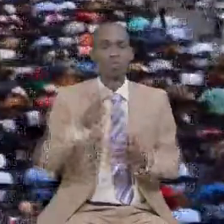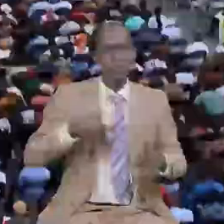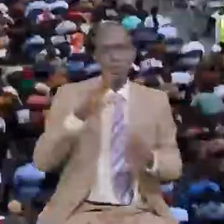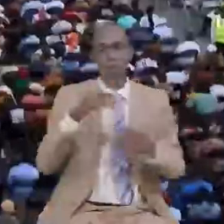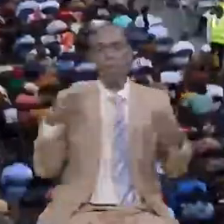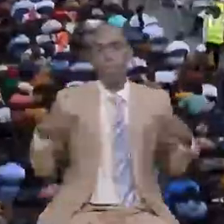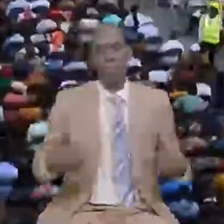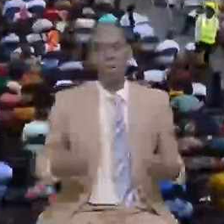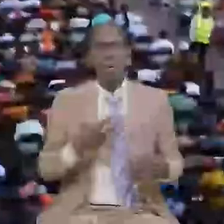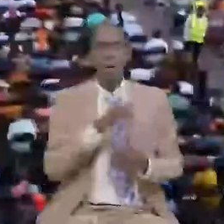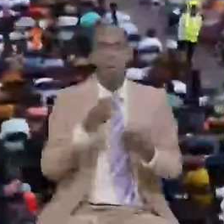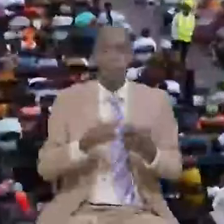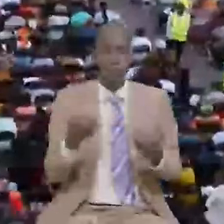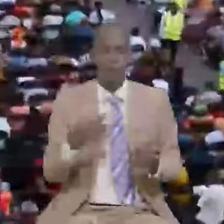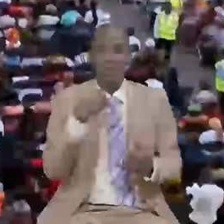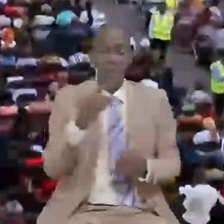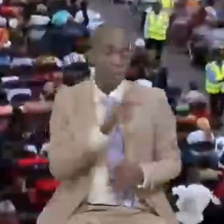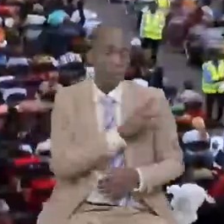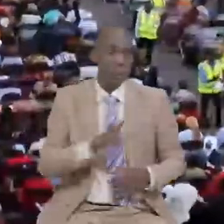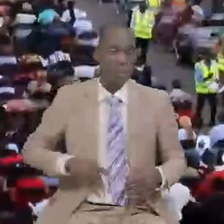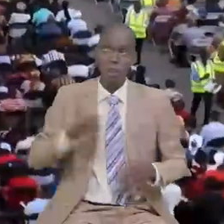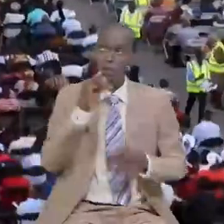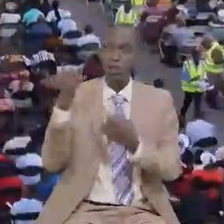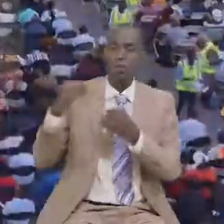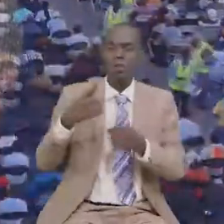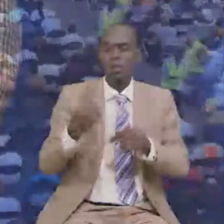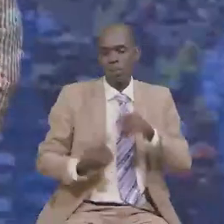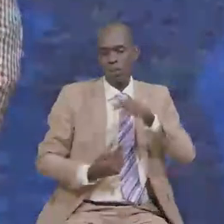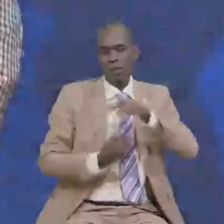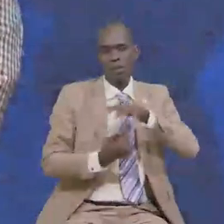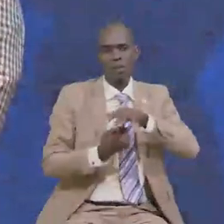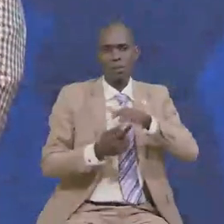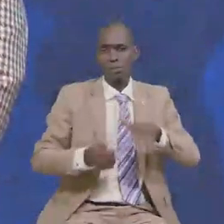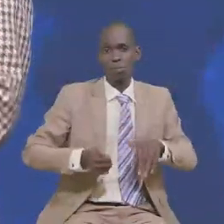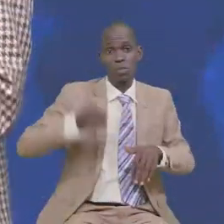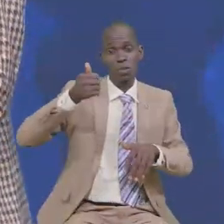the king is coming, the chief of the other village is coming,